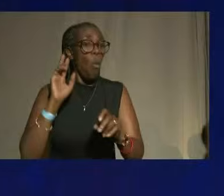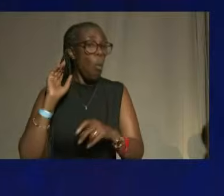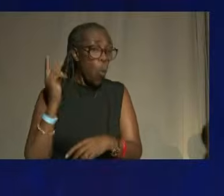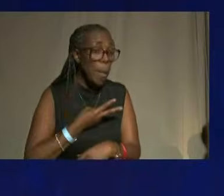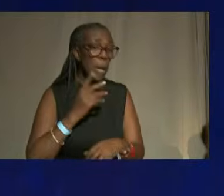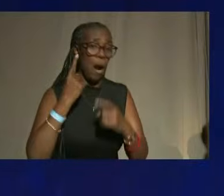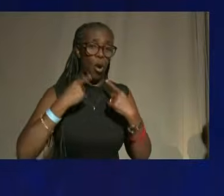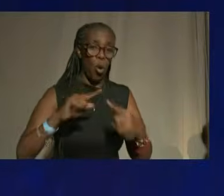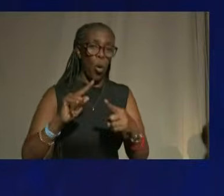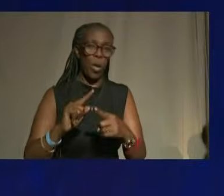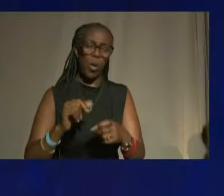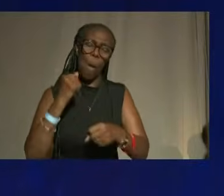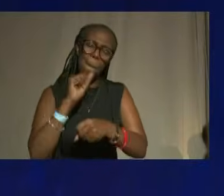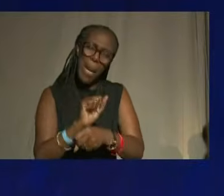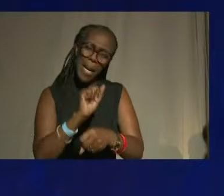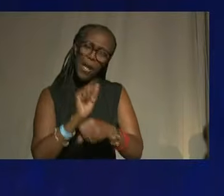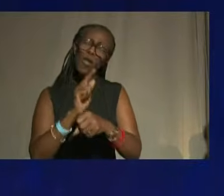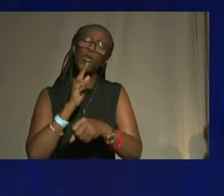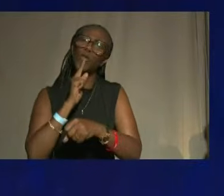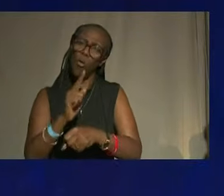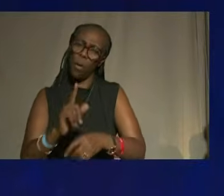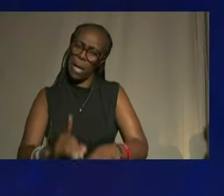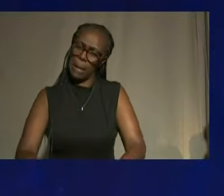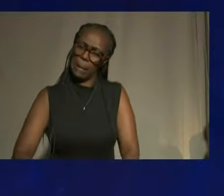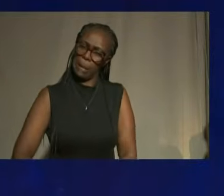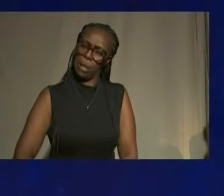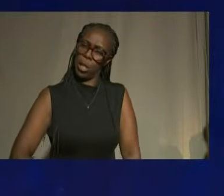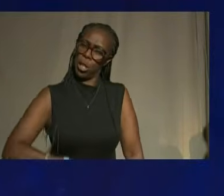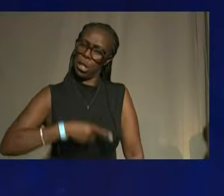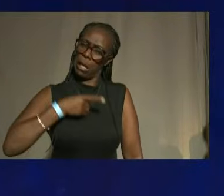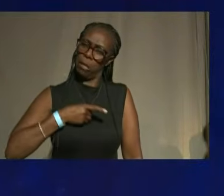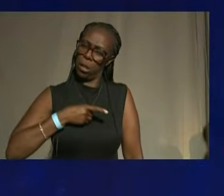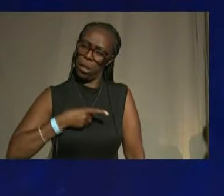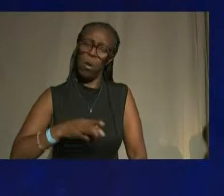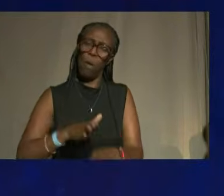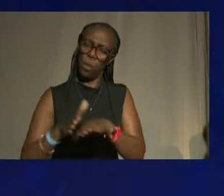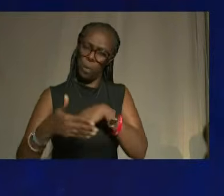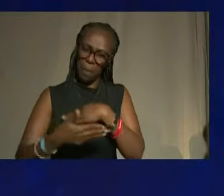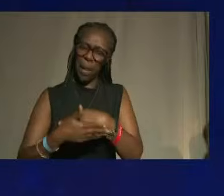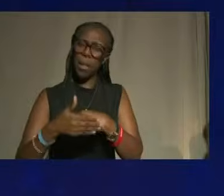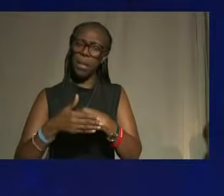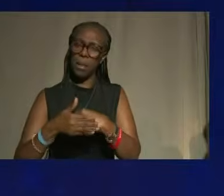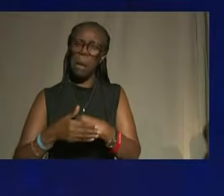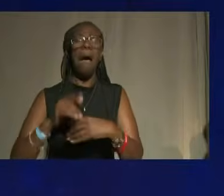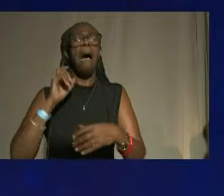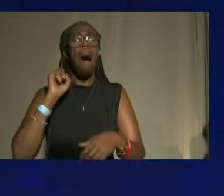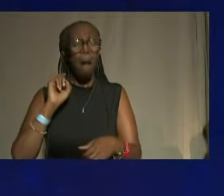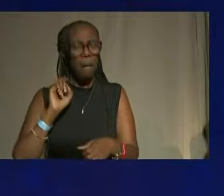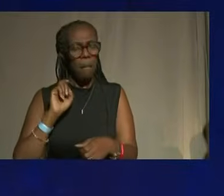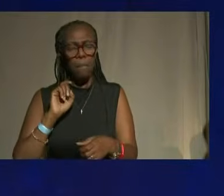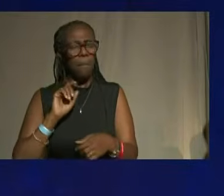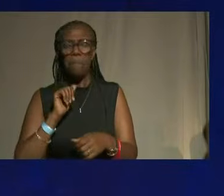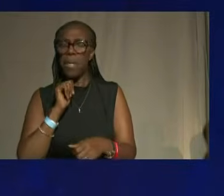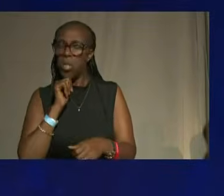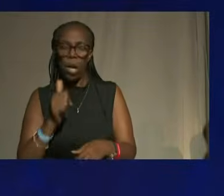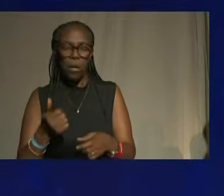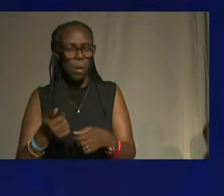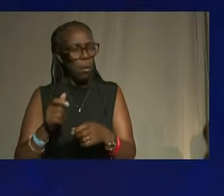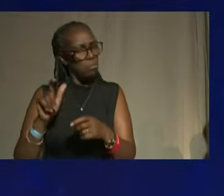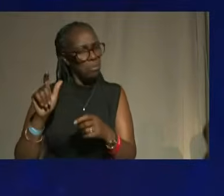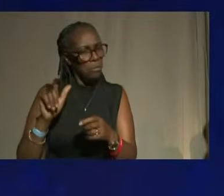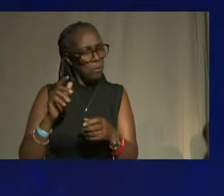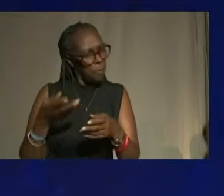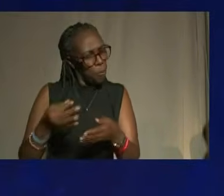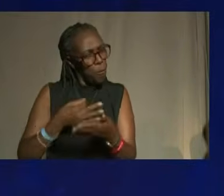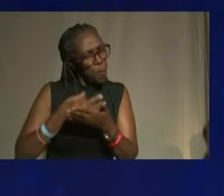dignity of Jamaicans who have to traverse our public health system. They have been failed by this administration. And that is